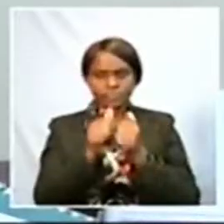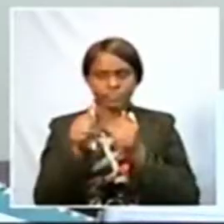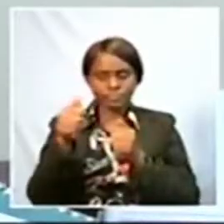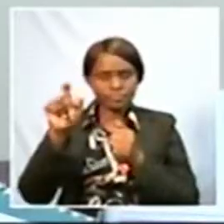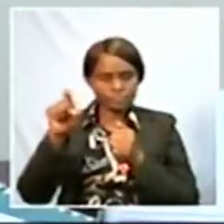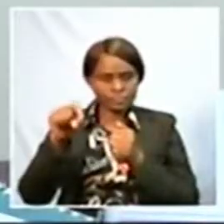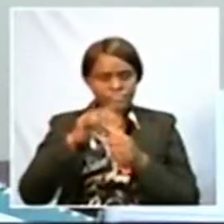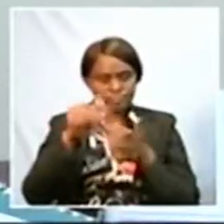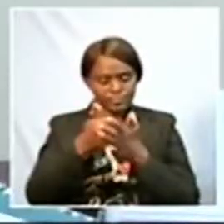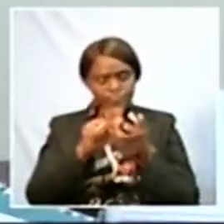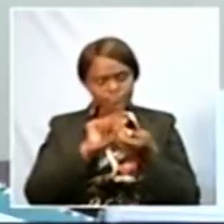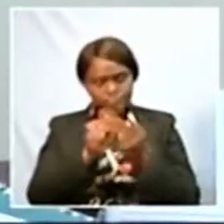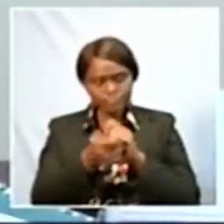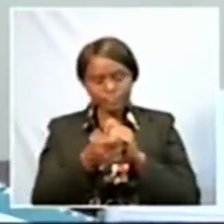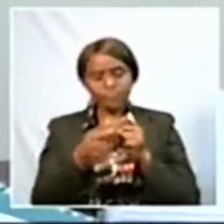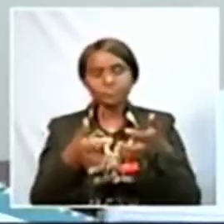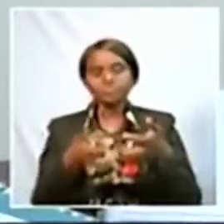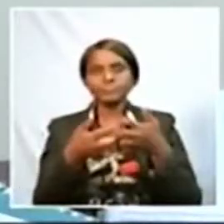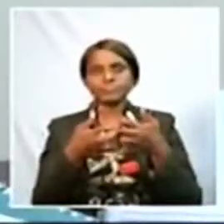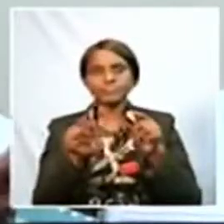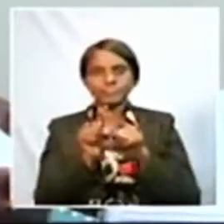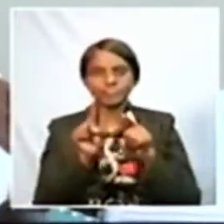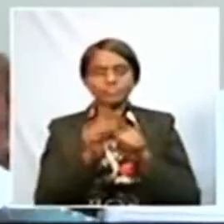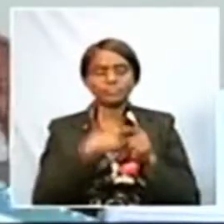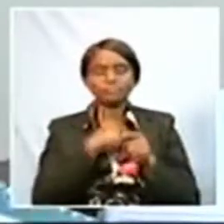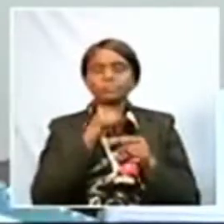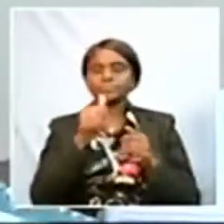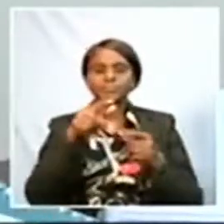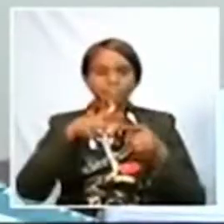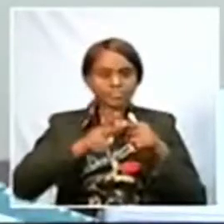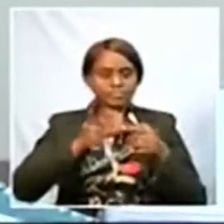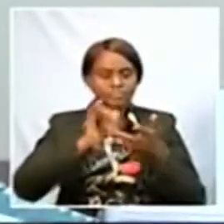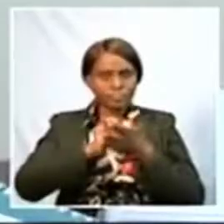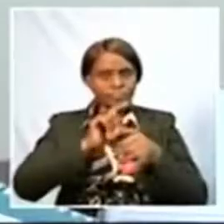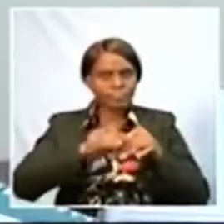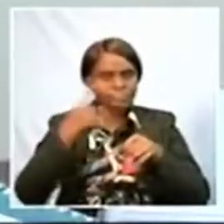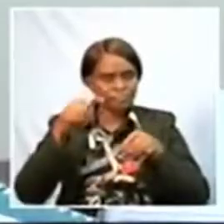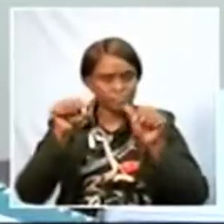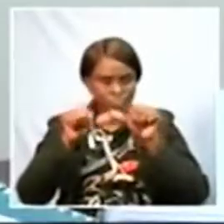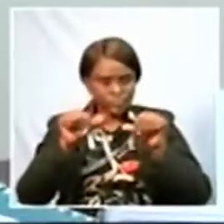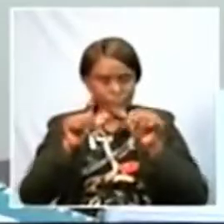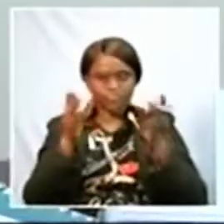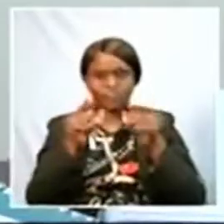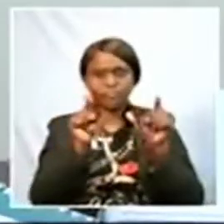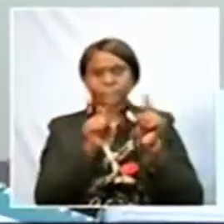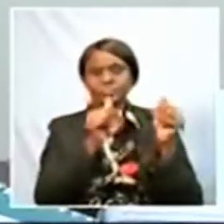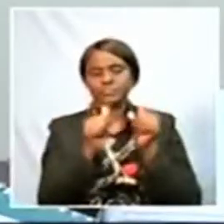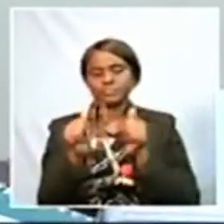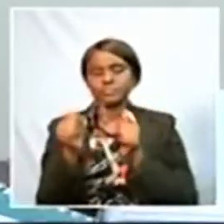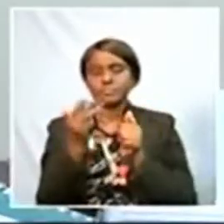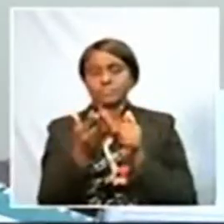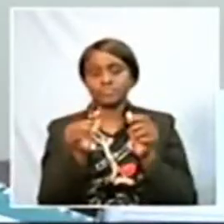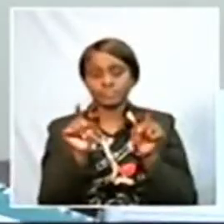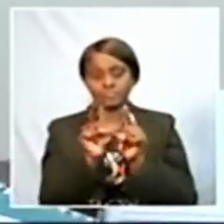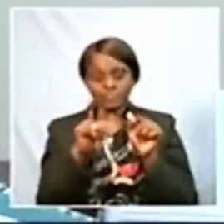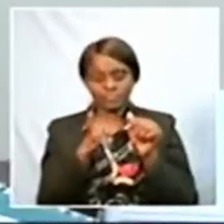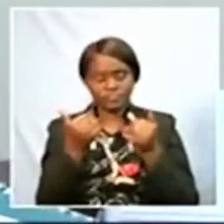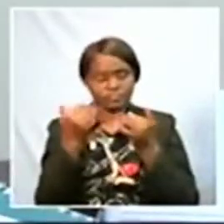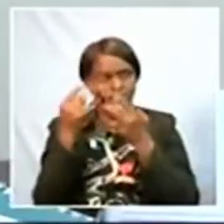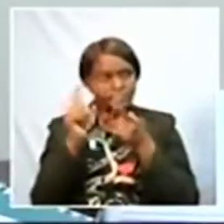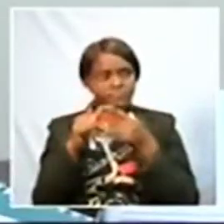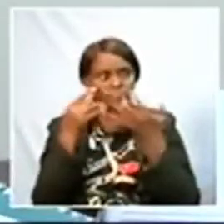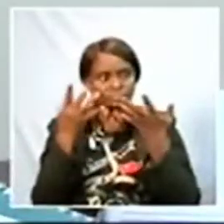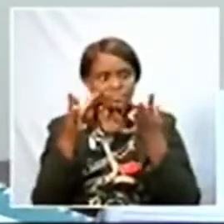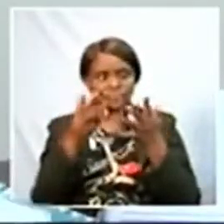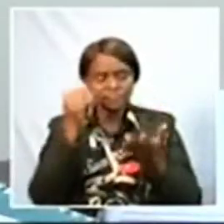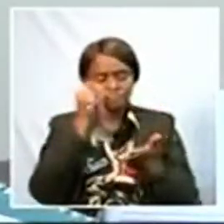an overhaul of the engine and had not been repaired by the time of audit. Action taken. We wish to state that stamping